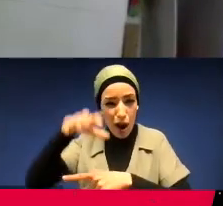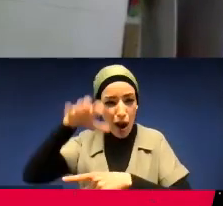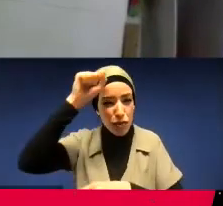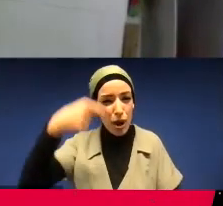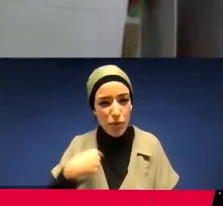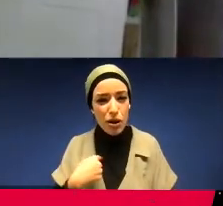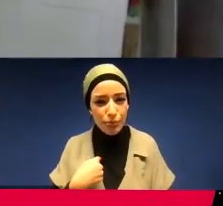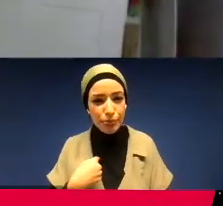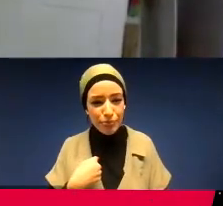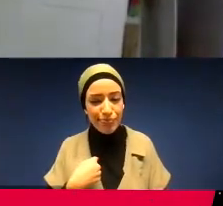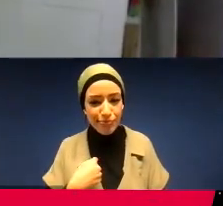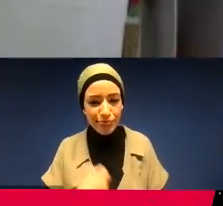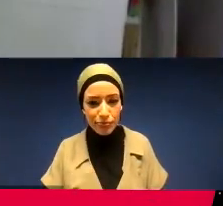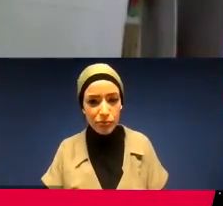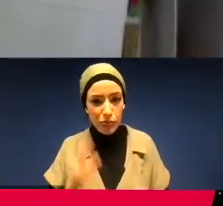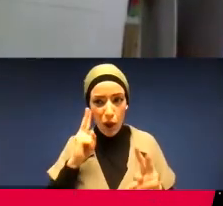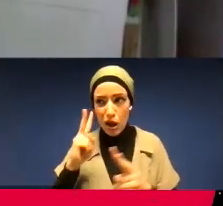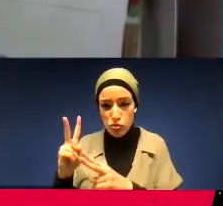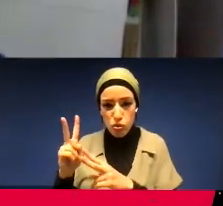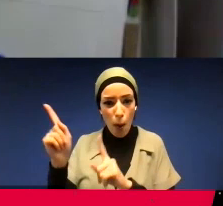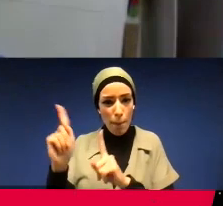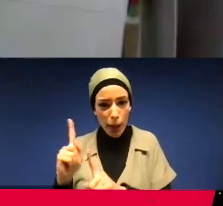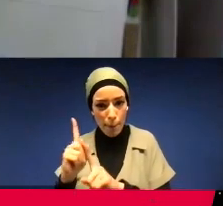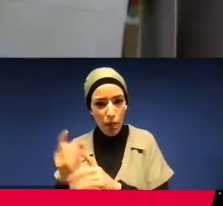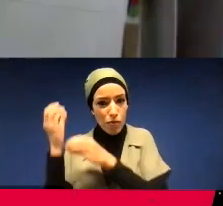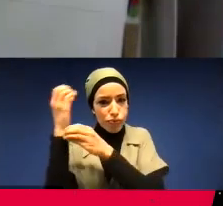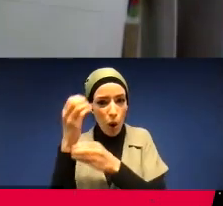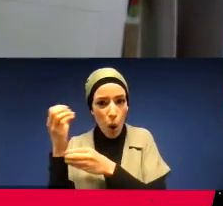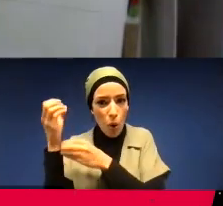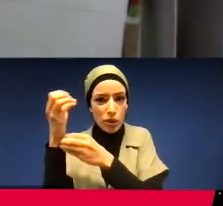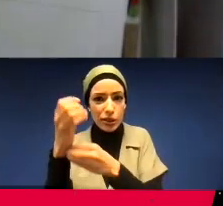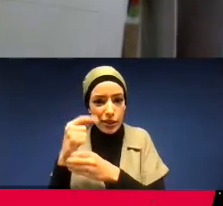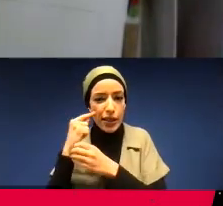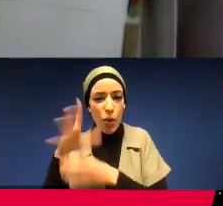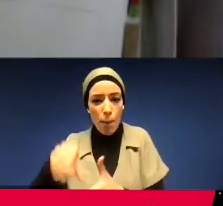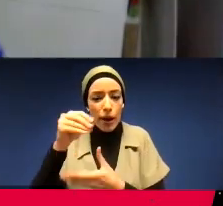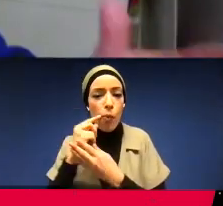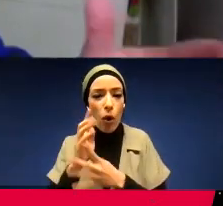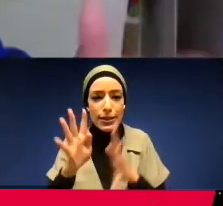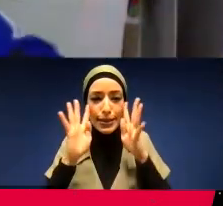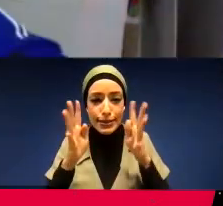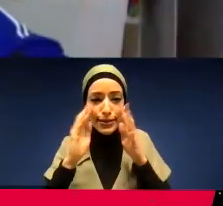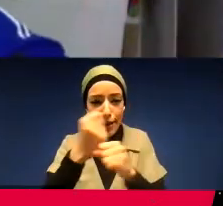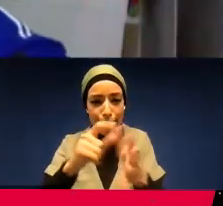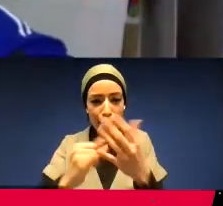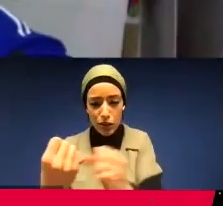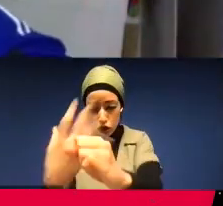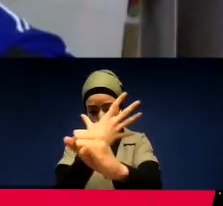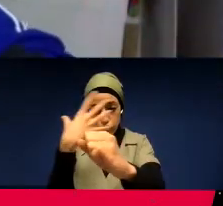I saw protesters after the protest will collect the tear gas canisters. They will make like, they